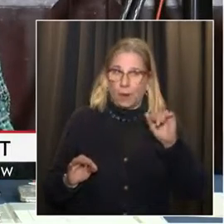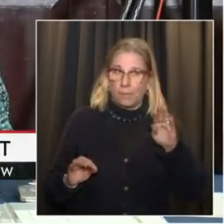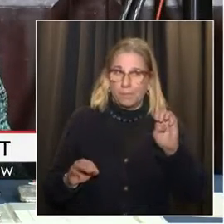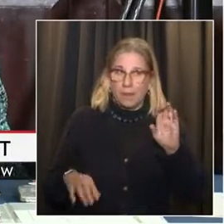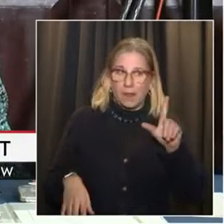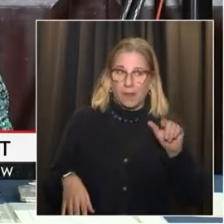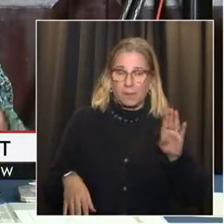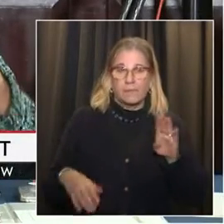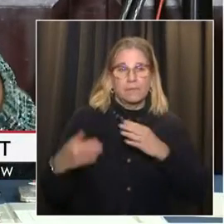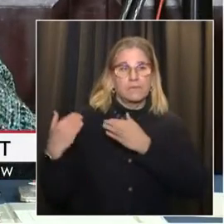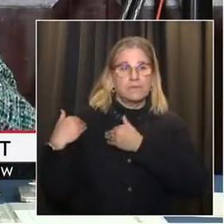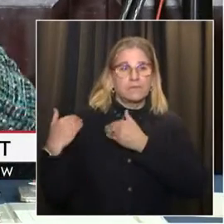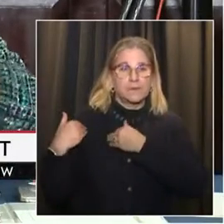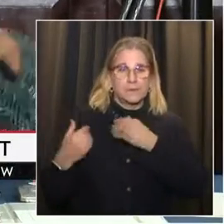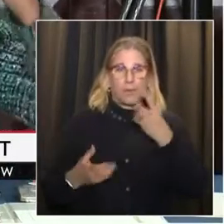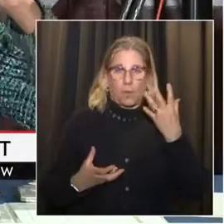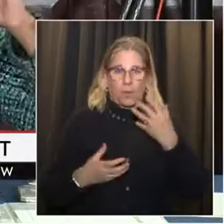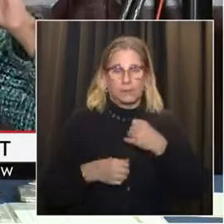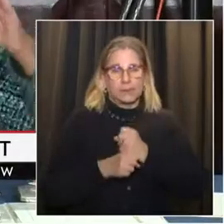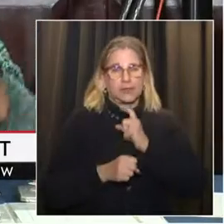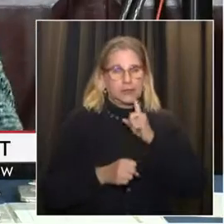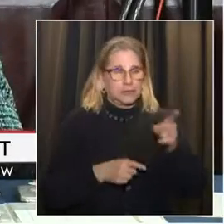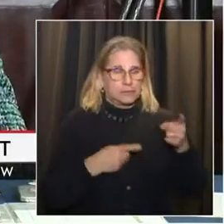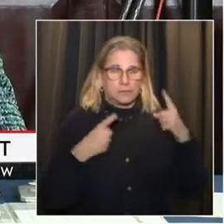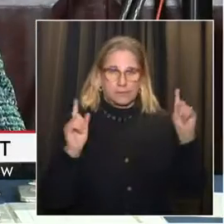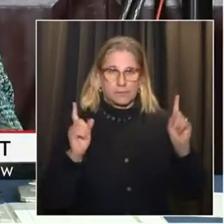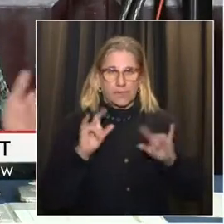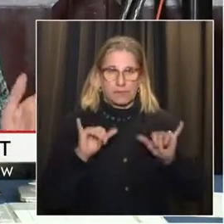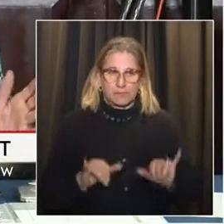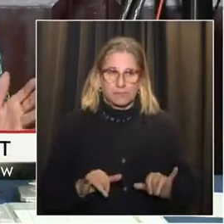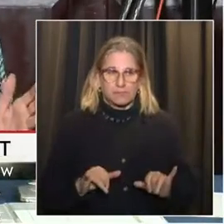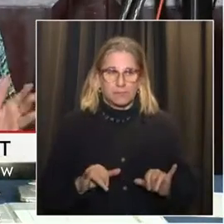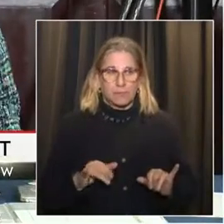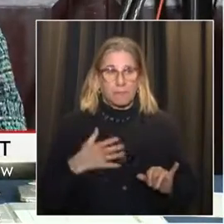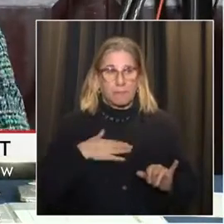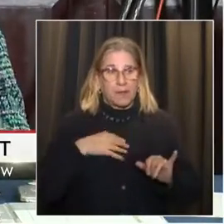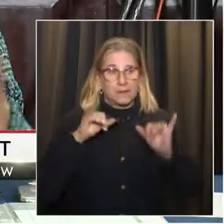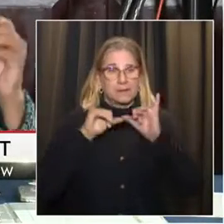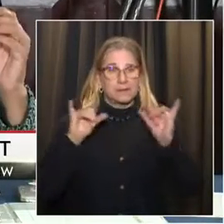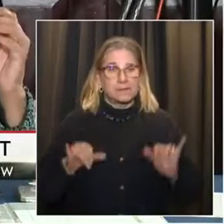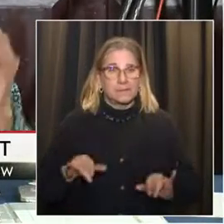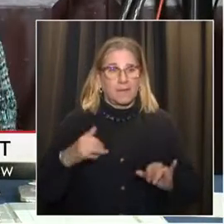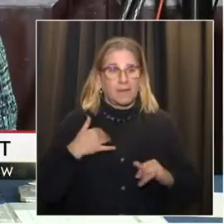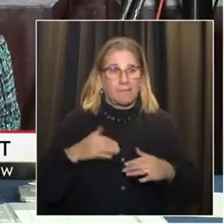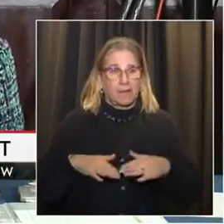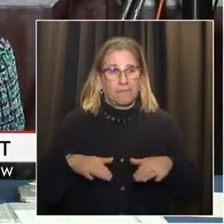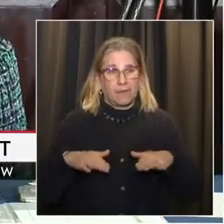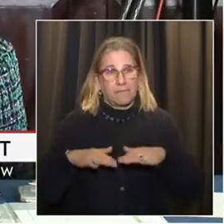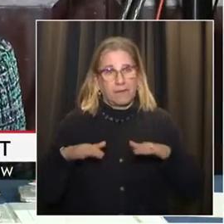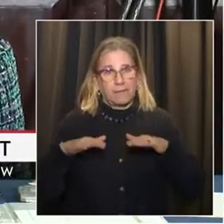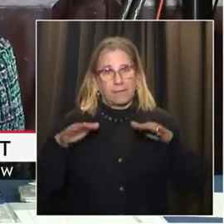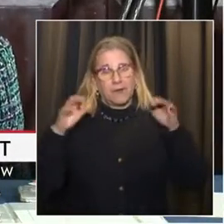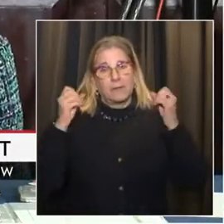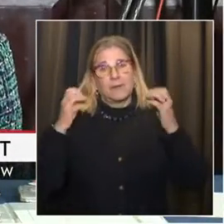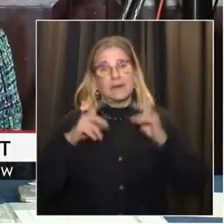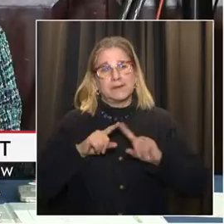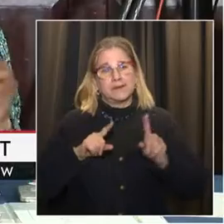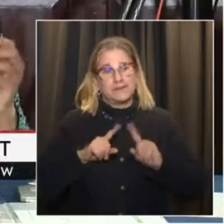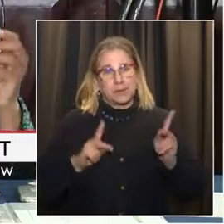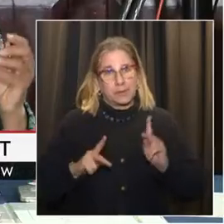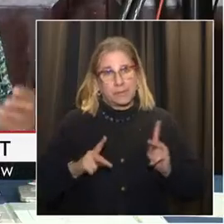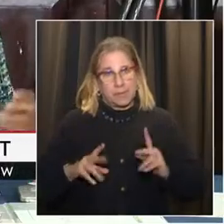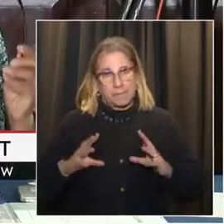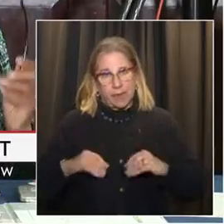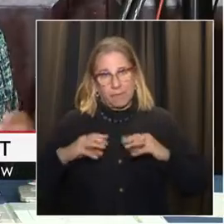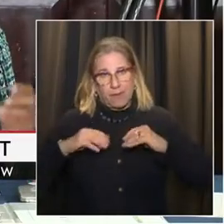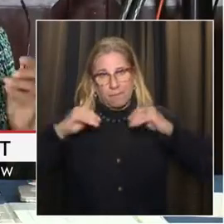is our system. It has many levels. It has many players. There's been a lot of policy change.